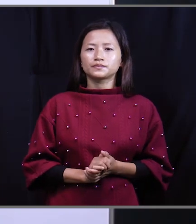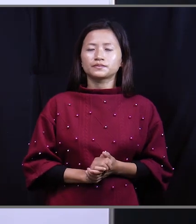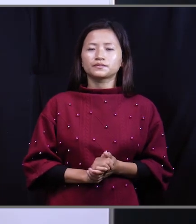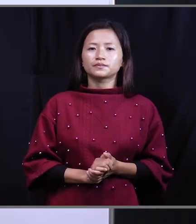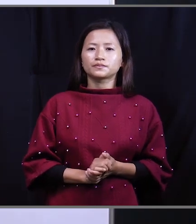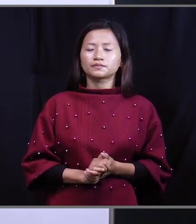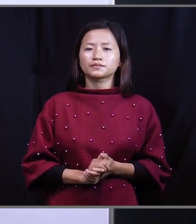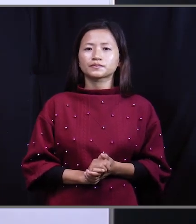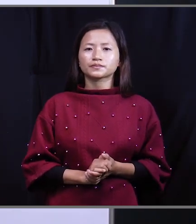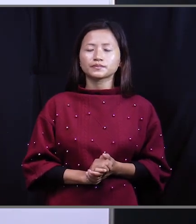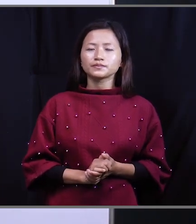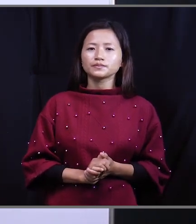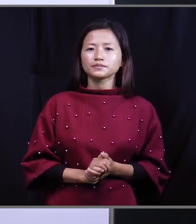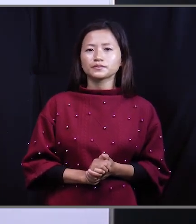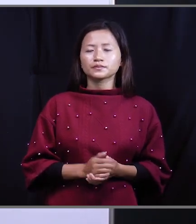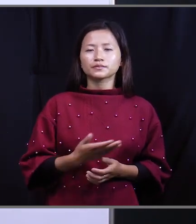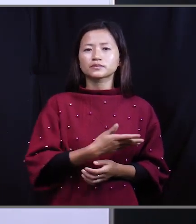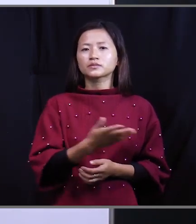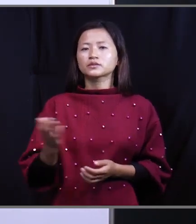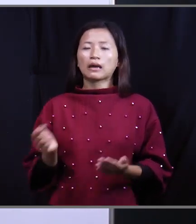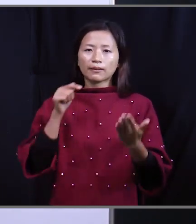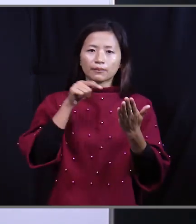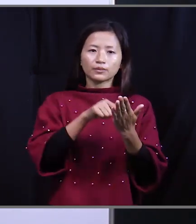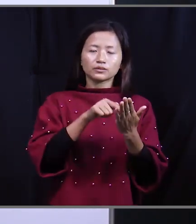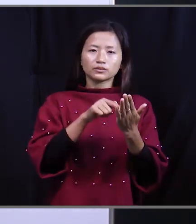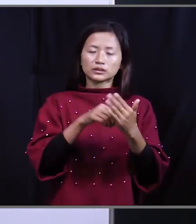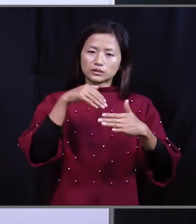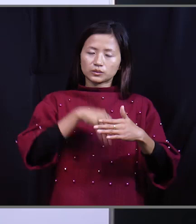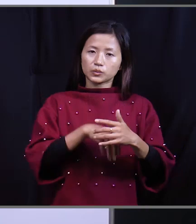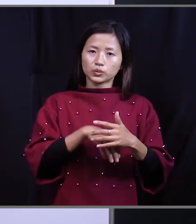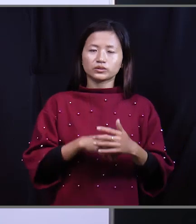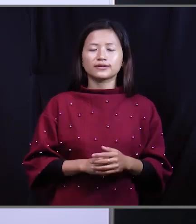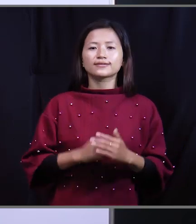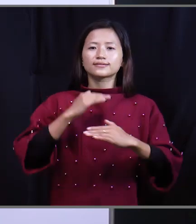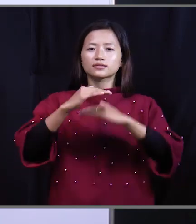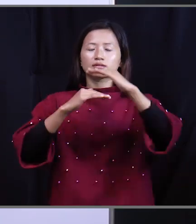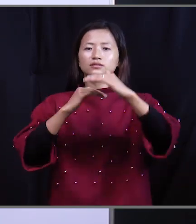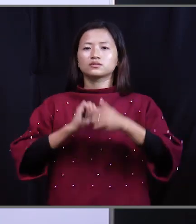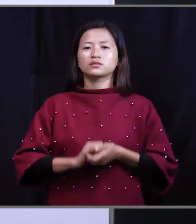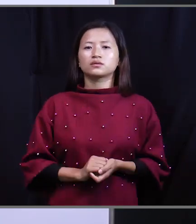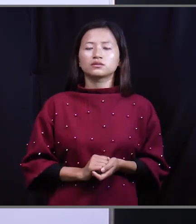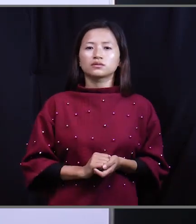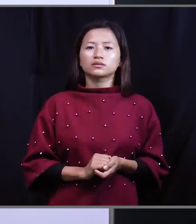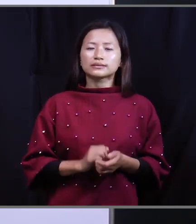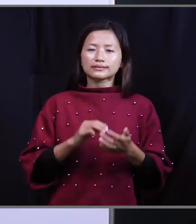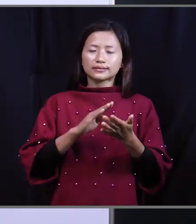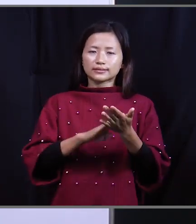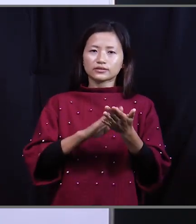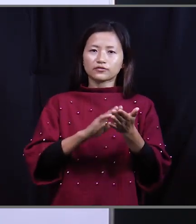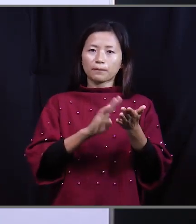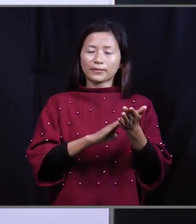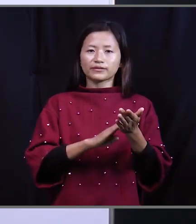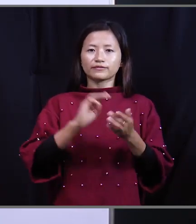Okay, so they are pointing inward at this stage, where, and this in case of metaphase 1,